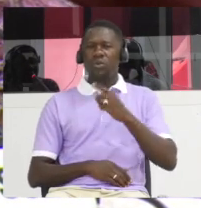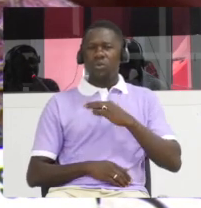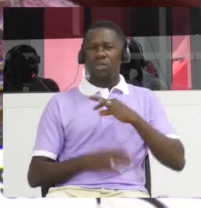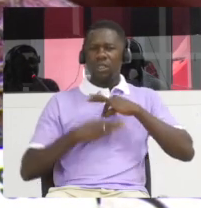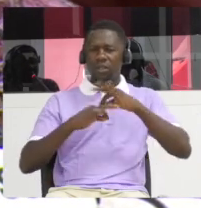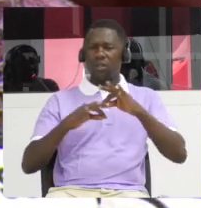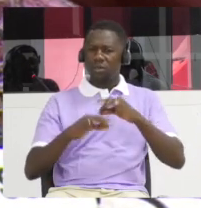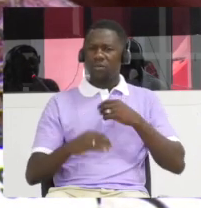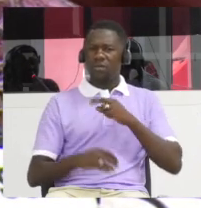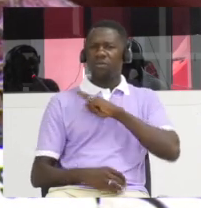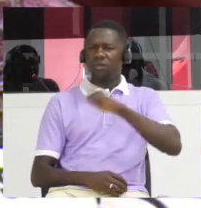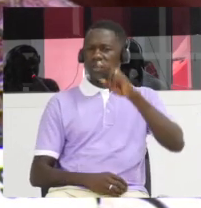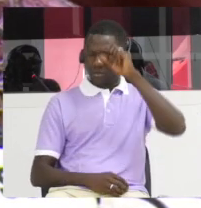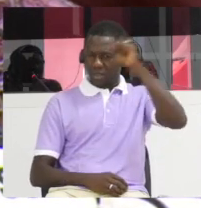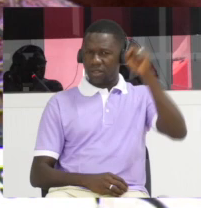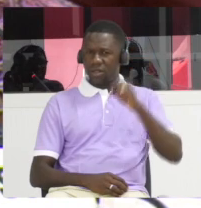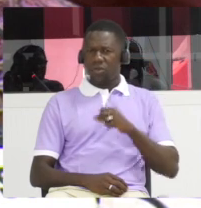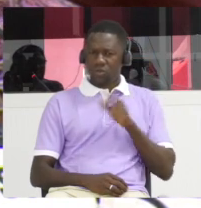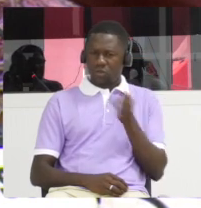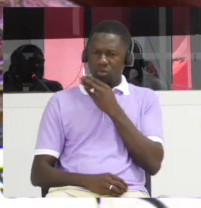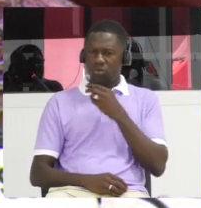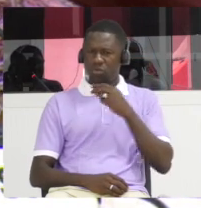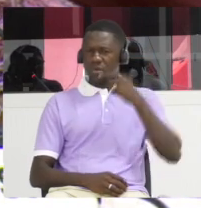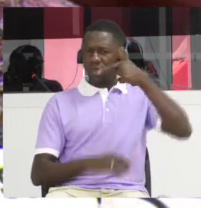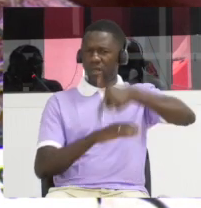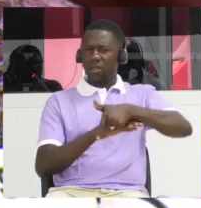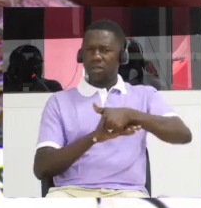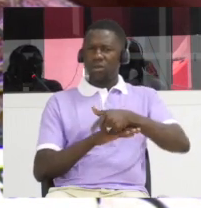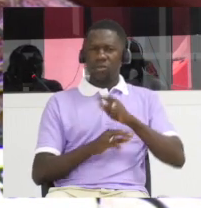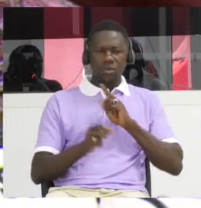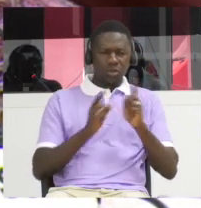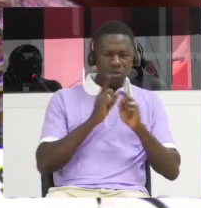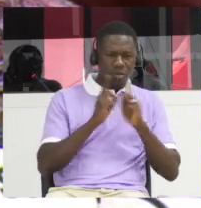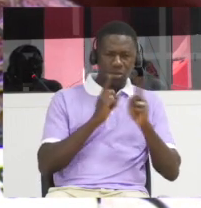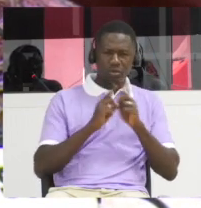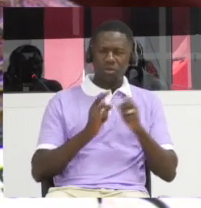go to Nigeria to negotiate for the